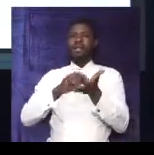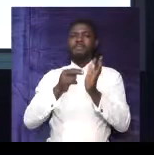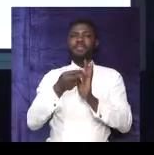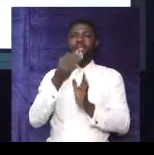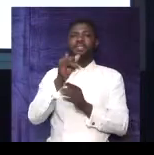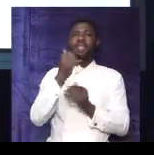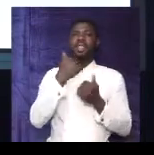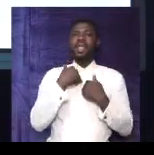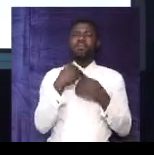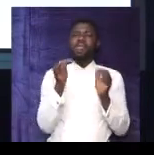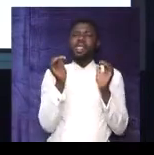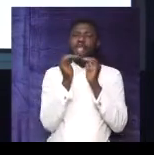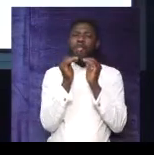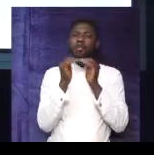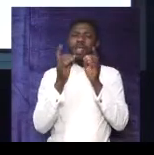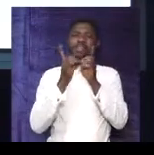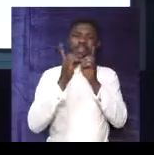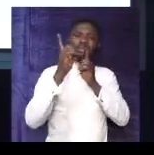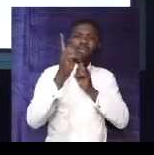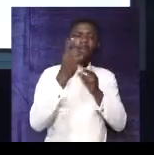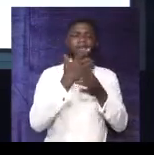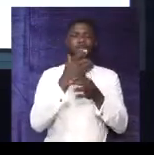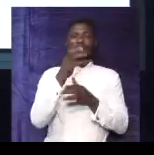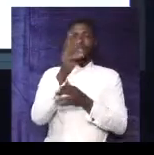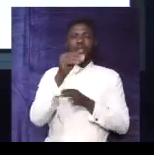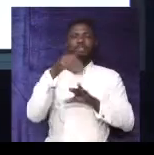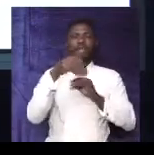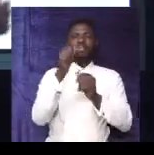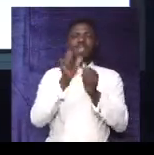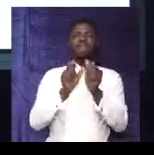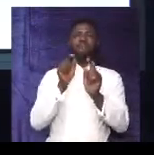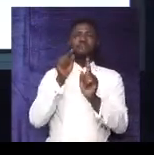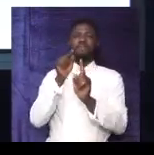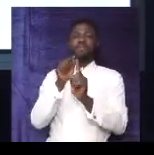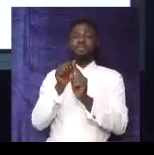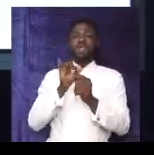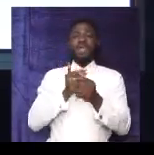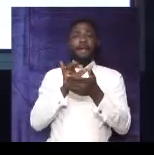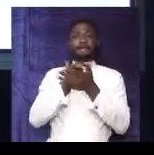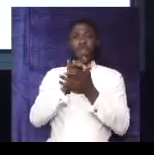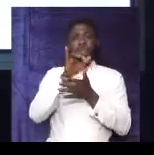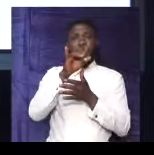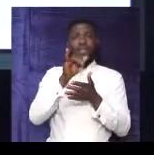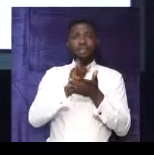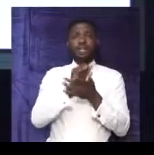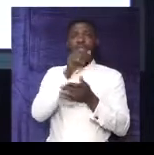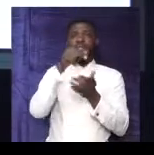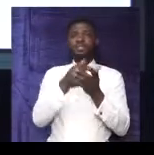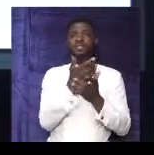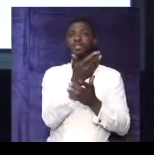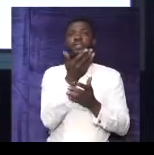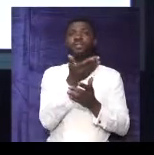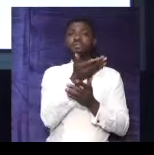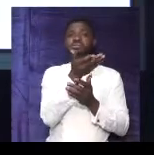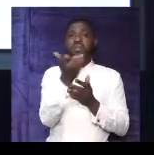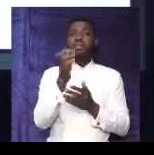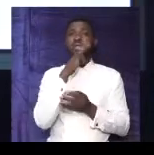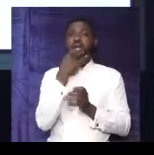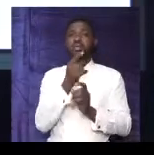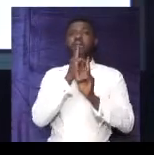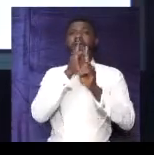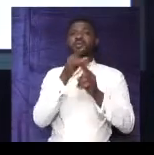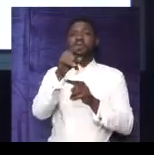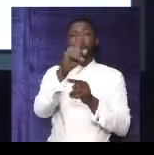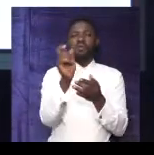means they are having equal distance between them at every point. I believe that these are the answers